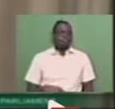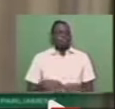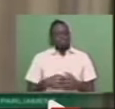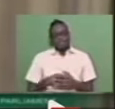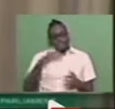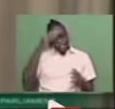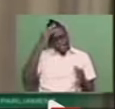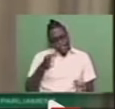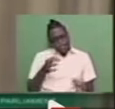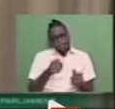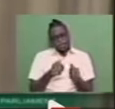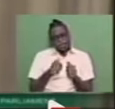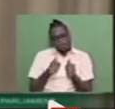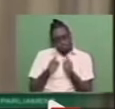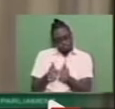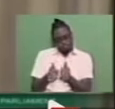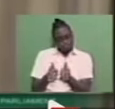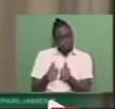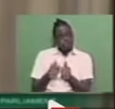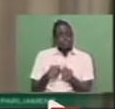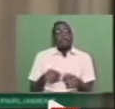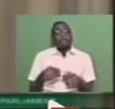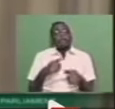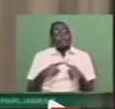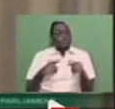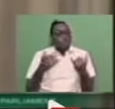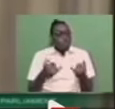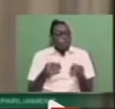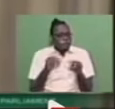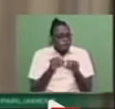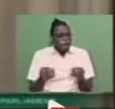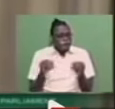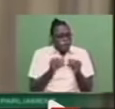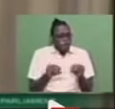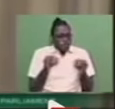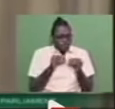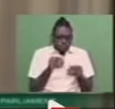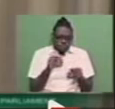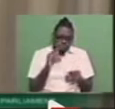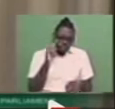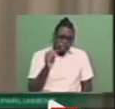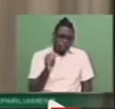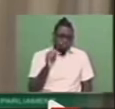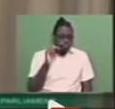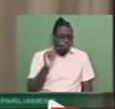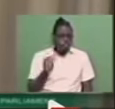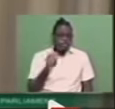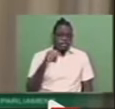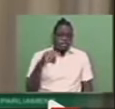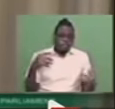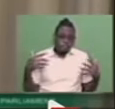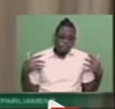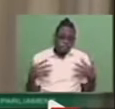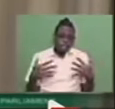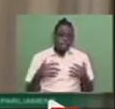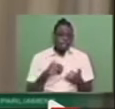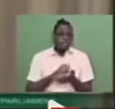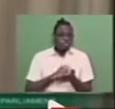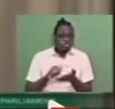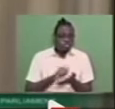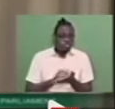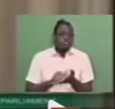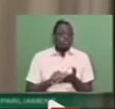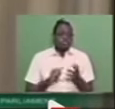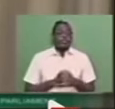it alone and develop our side of the Laurent Manatee gas field. Most of the gas field,